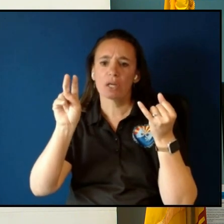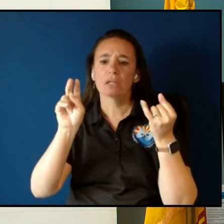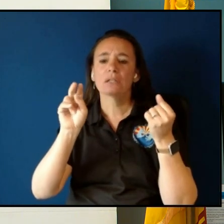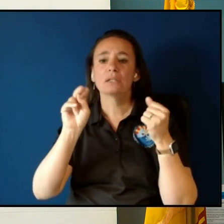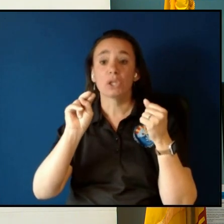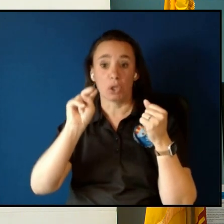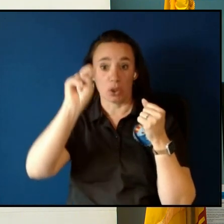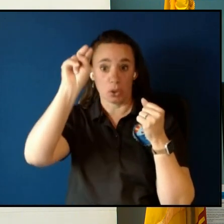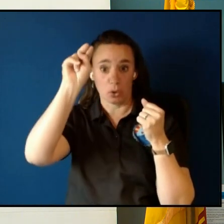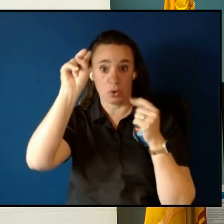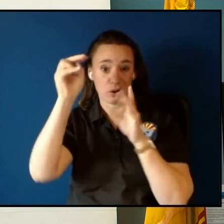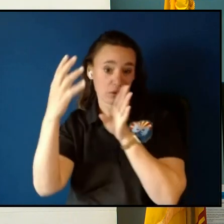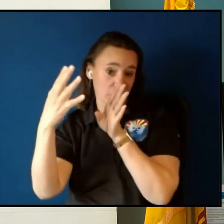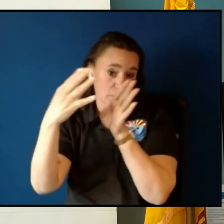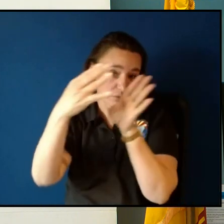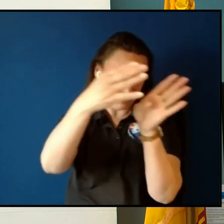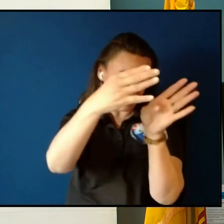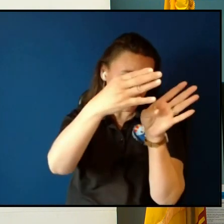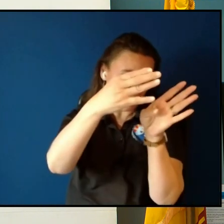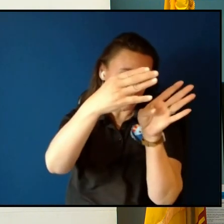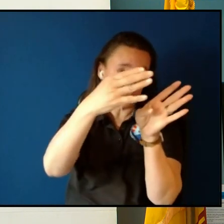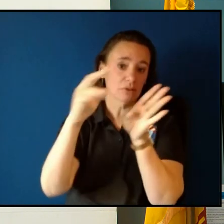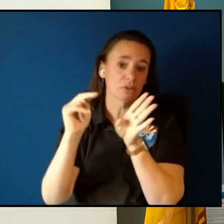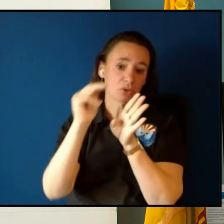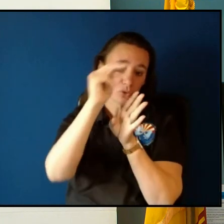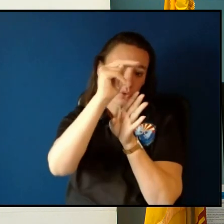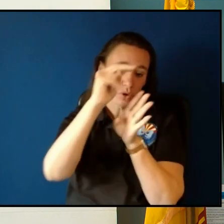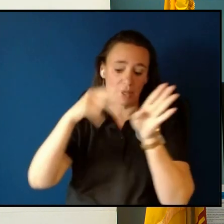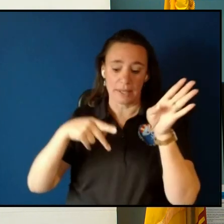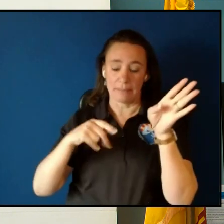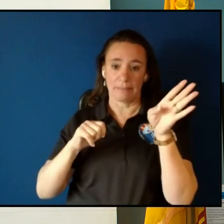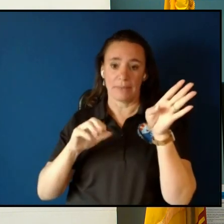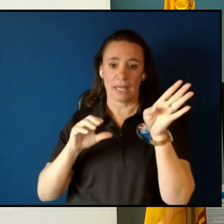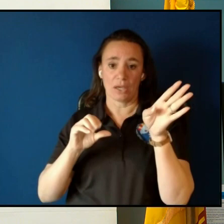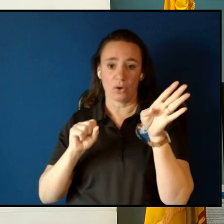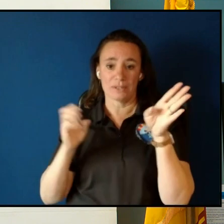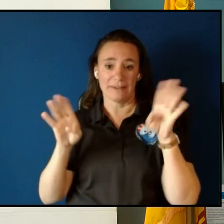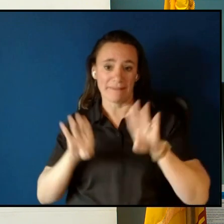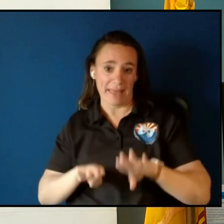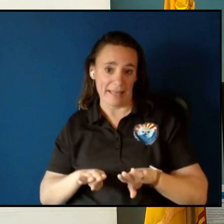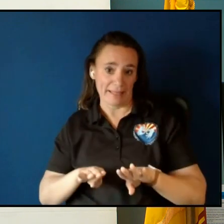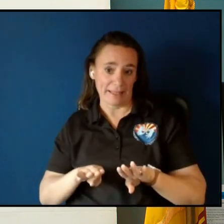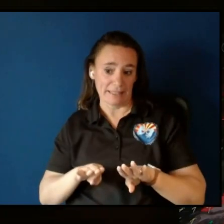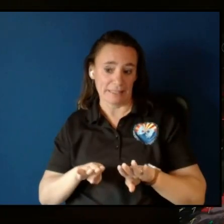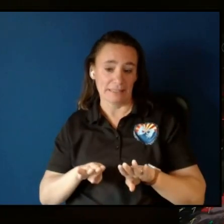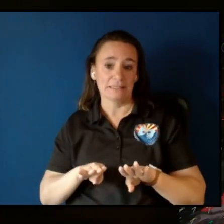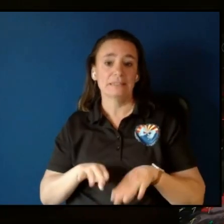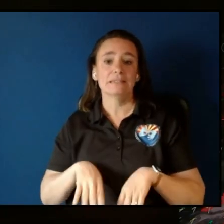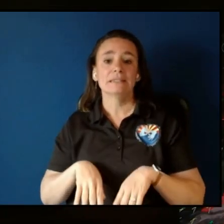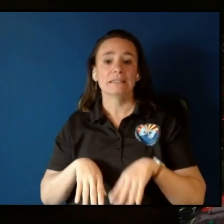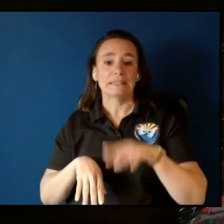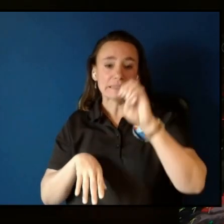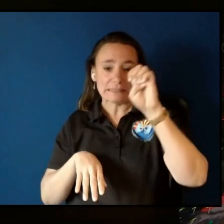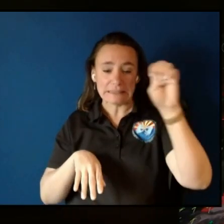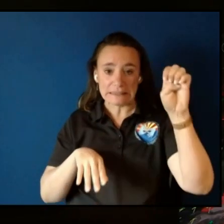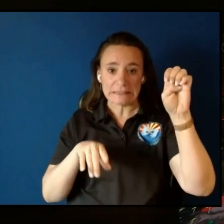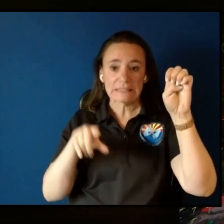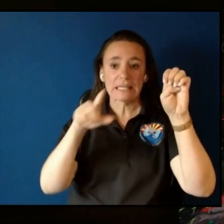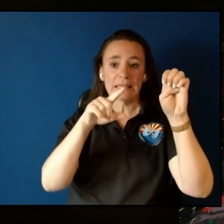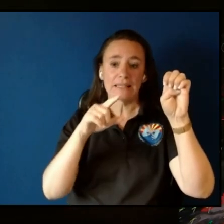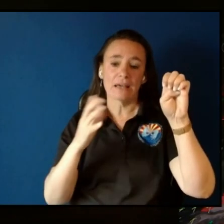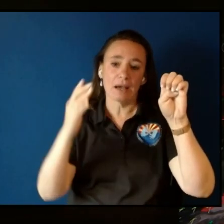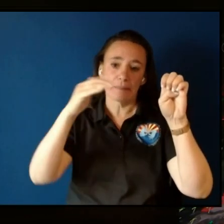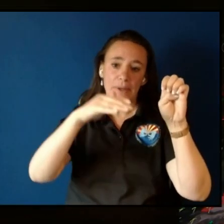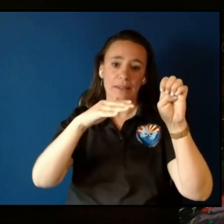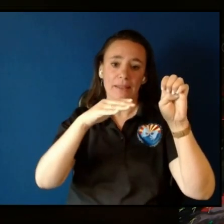you're looking across the fire. This is the Pecos Valley right here. This is the upper level crest that runs north to south.